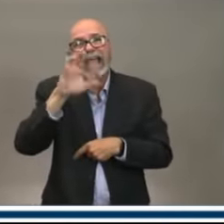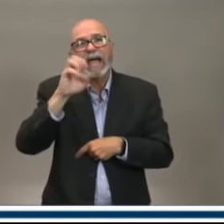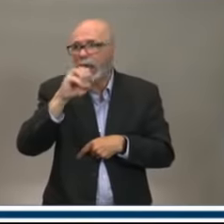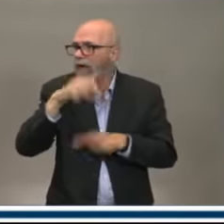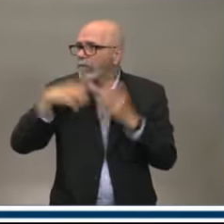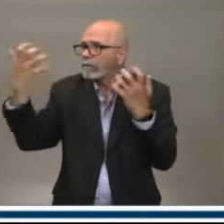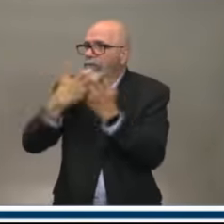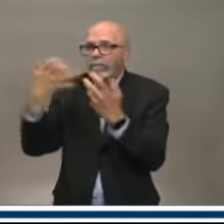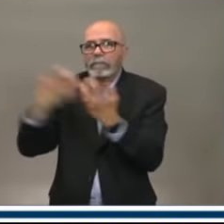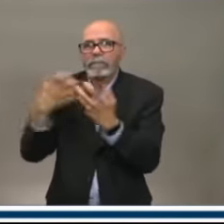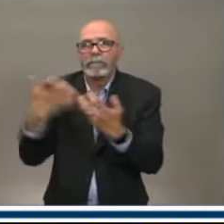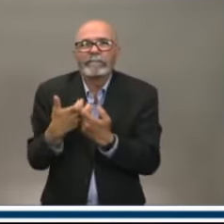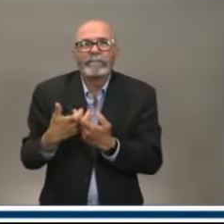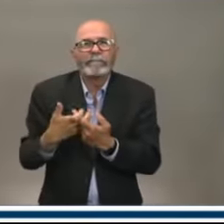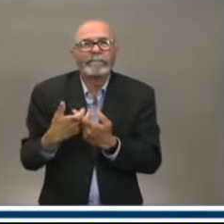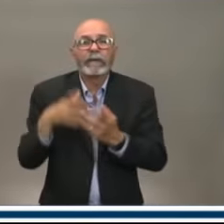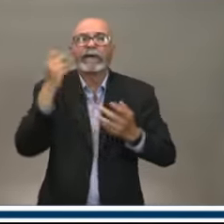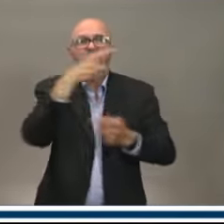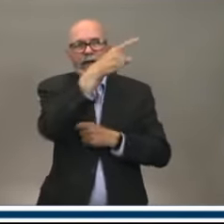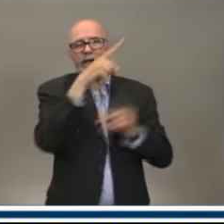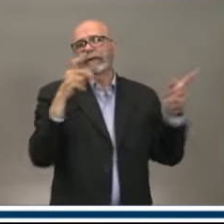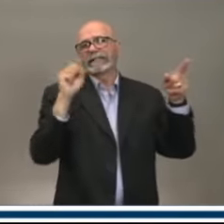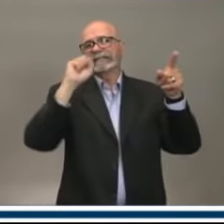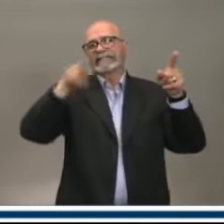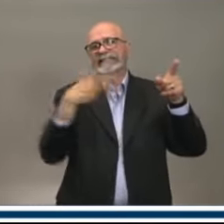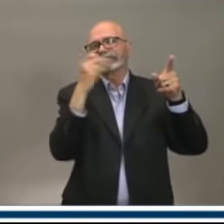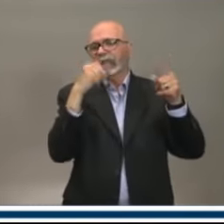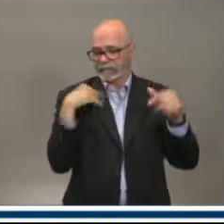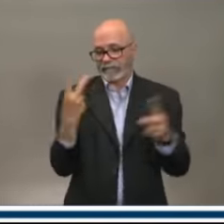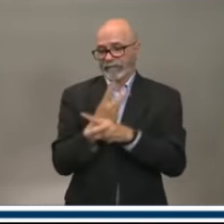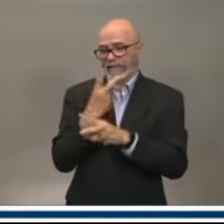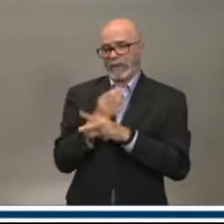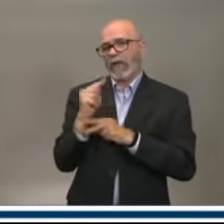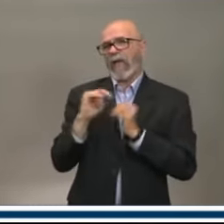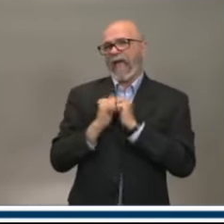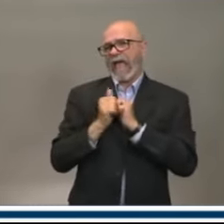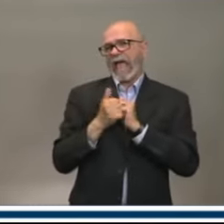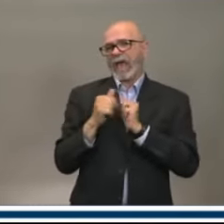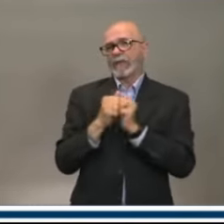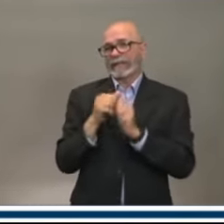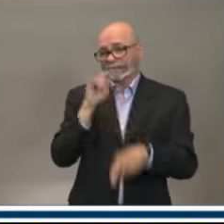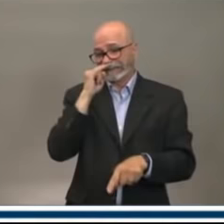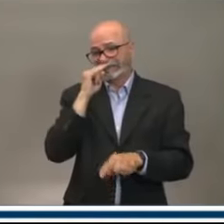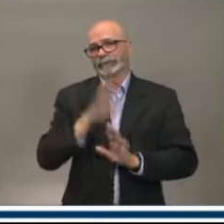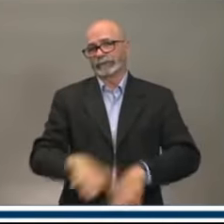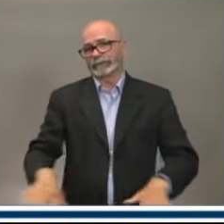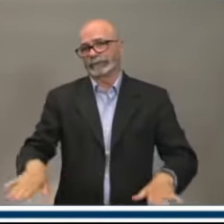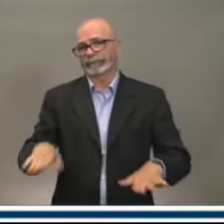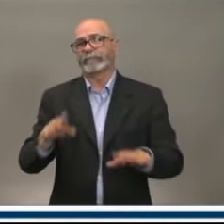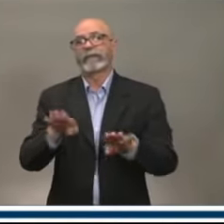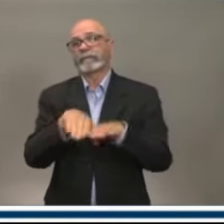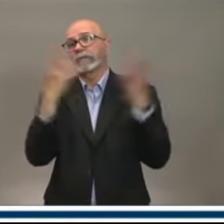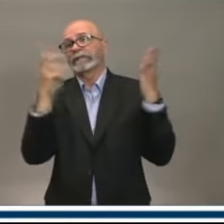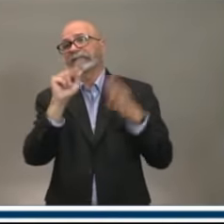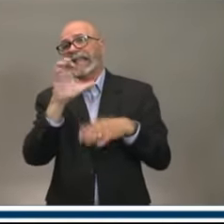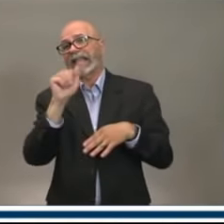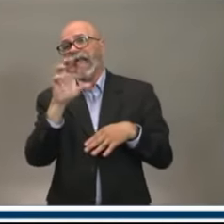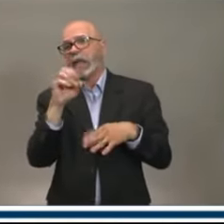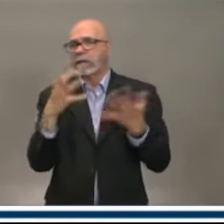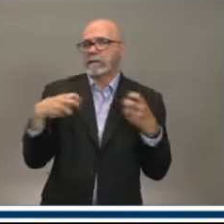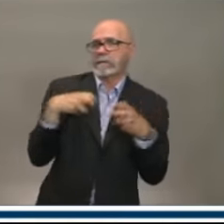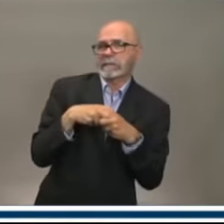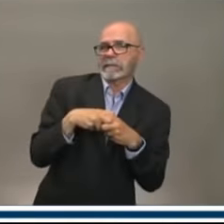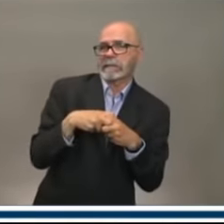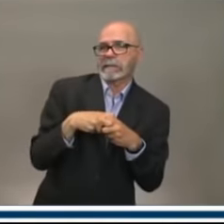talked about this, soon looking at how we open up childcare. We continue to look at, we've already made small steps, we continue to open up